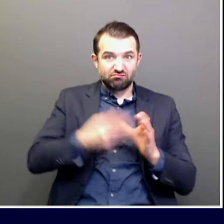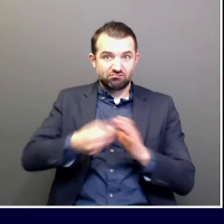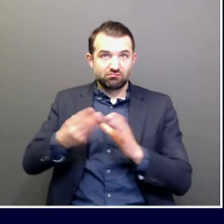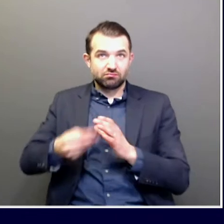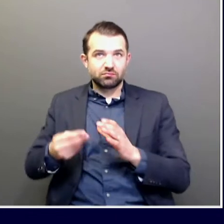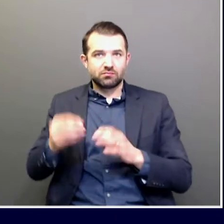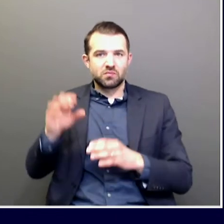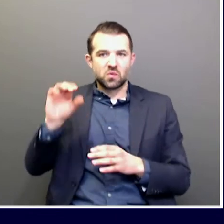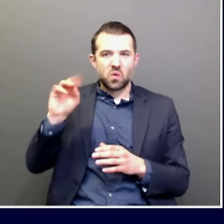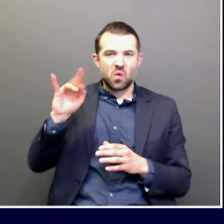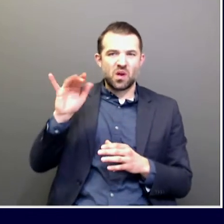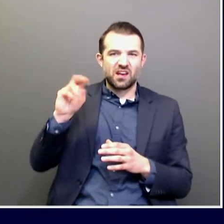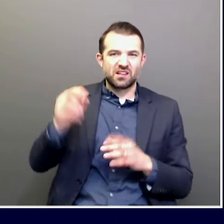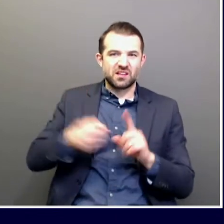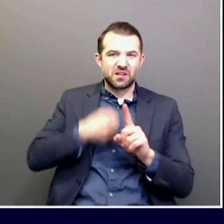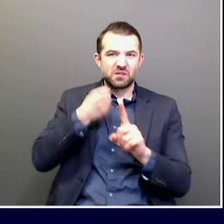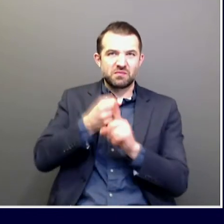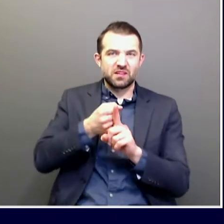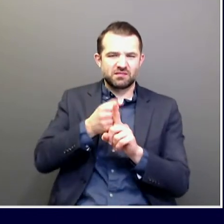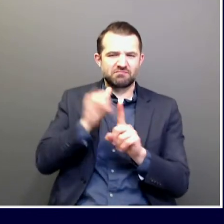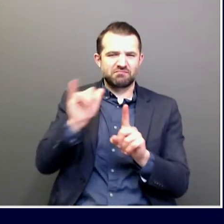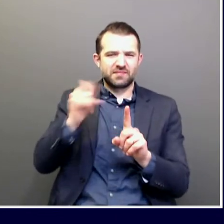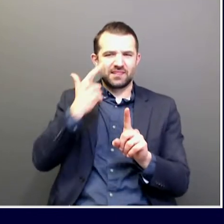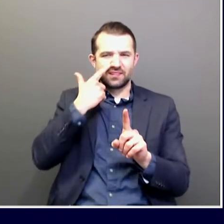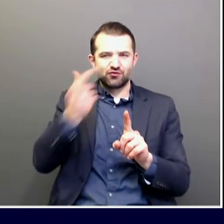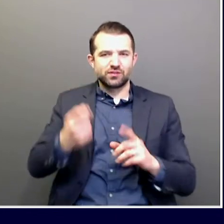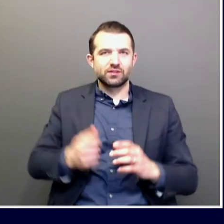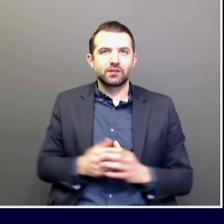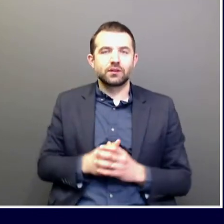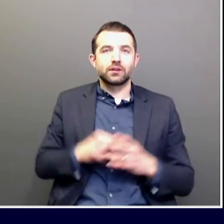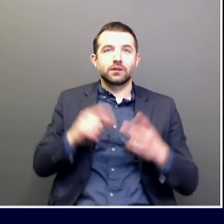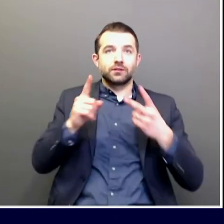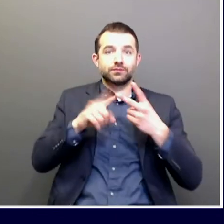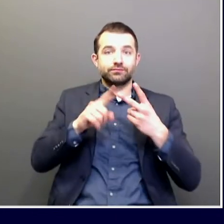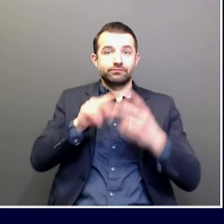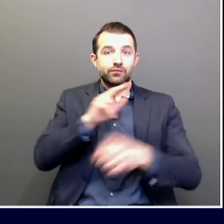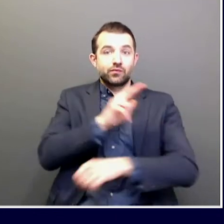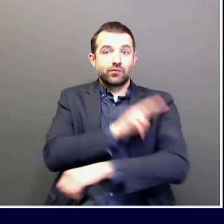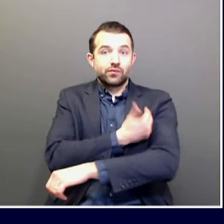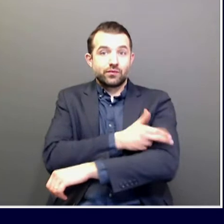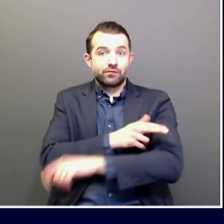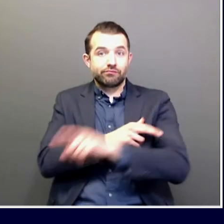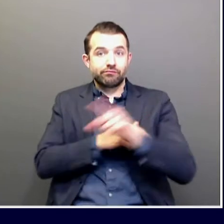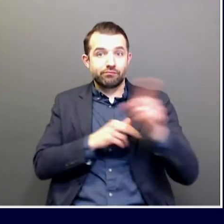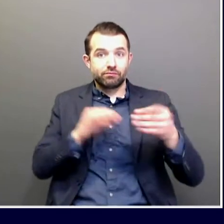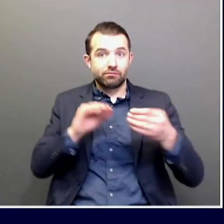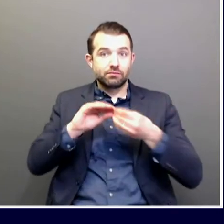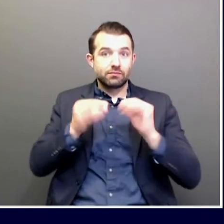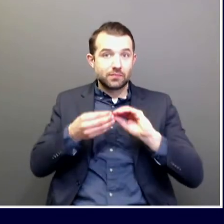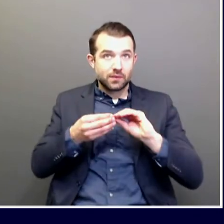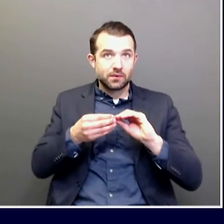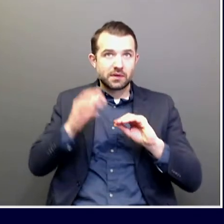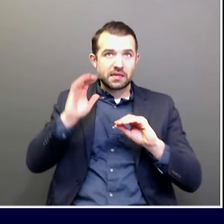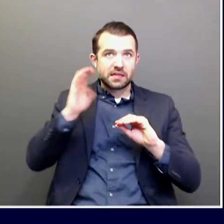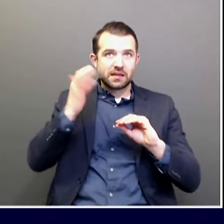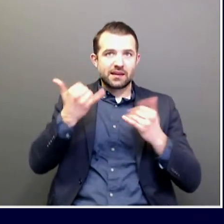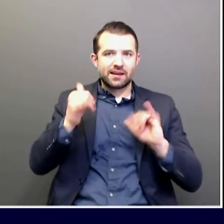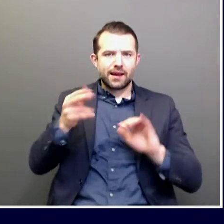or what's going on here? Yeah, so we'll start with the former. Emily, you're right. December was a